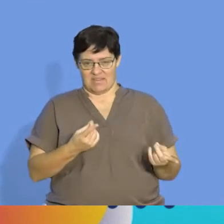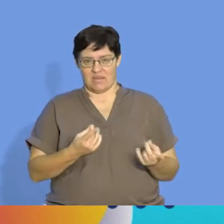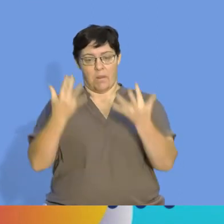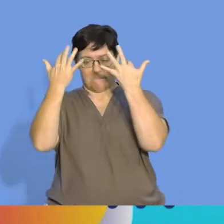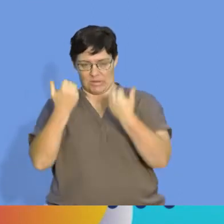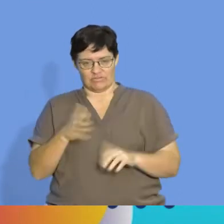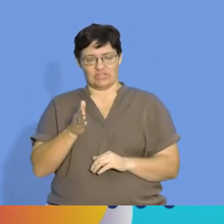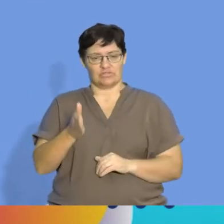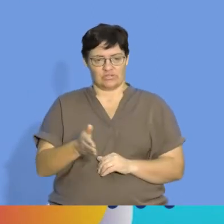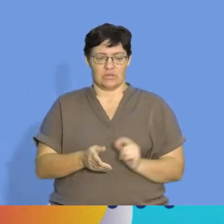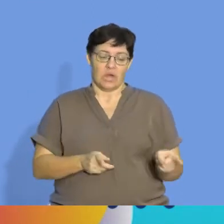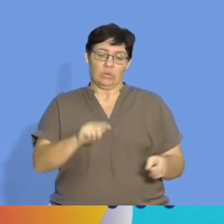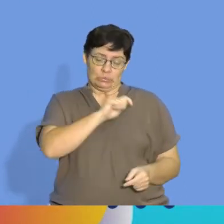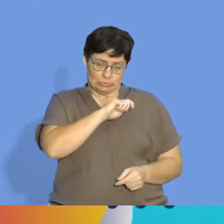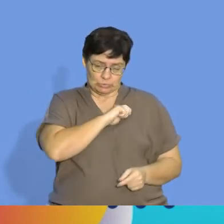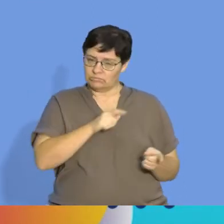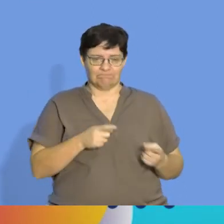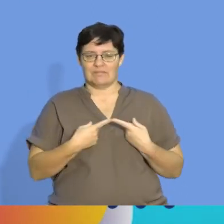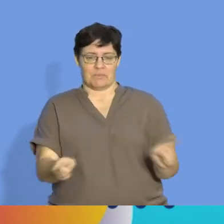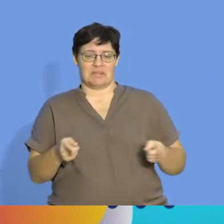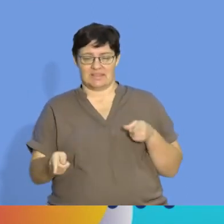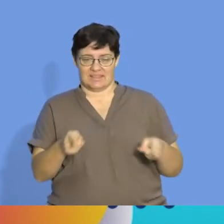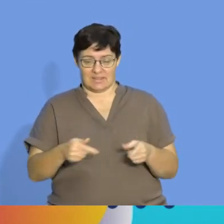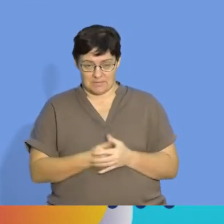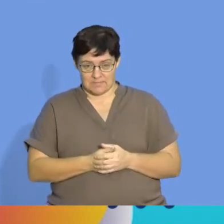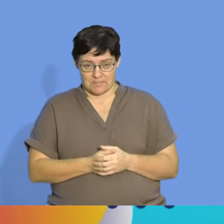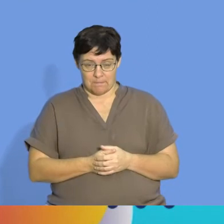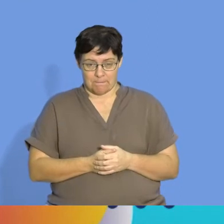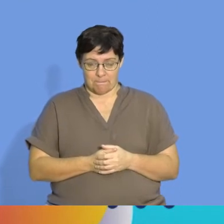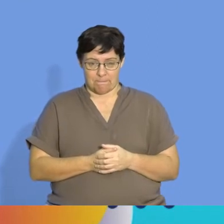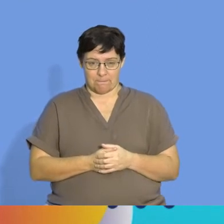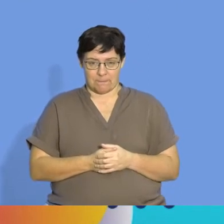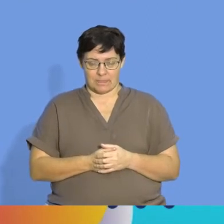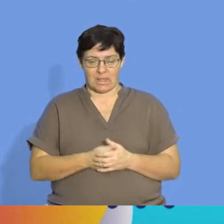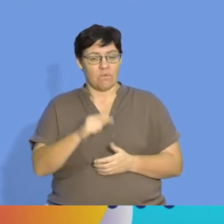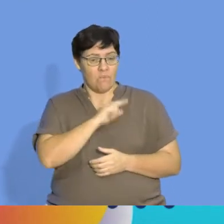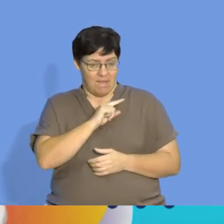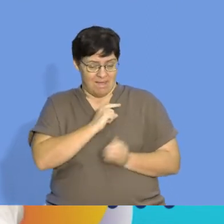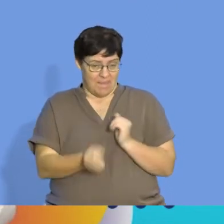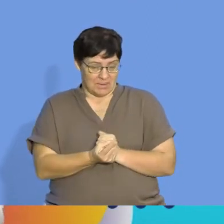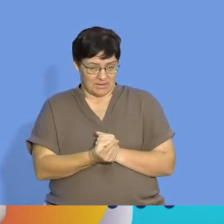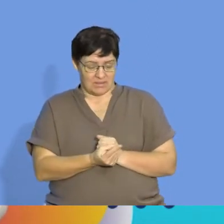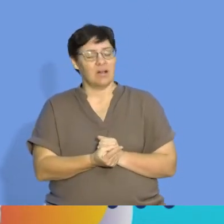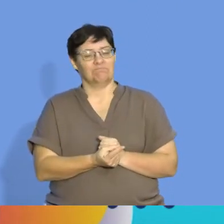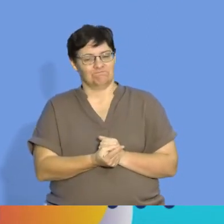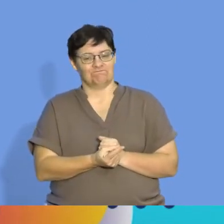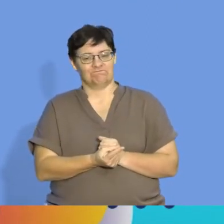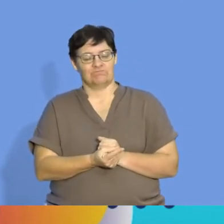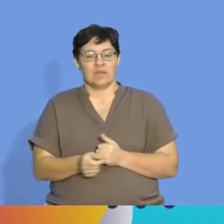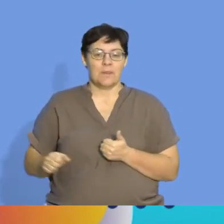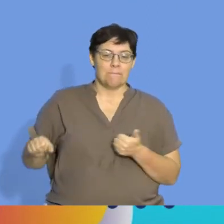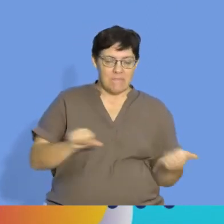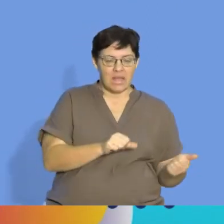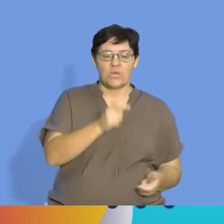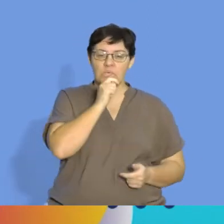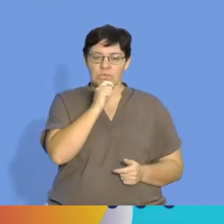depreciation figures that we budgeted for and what it actually was two different figures. As a result of that, we went